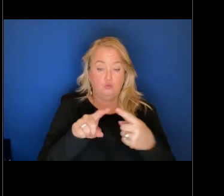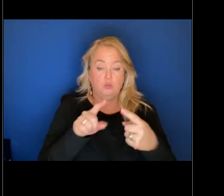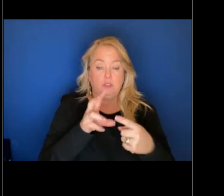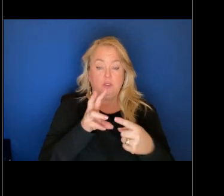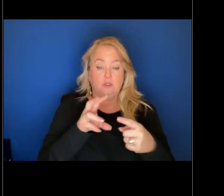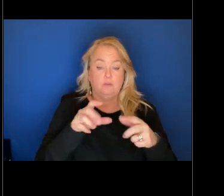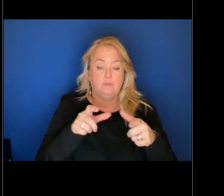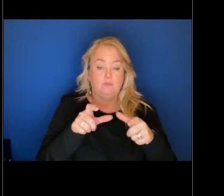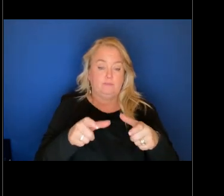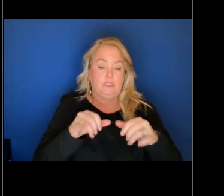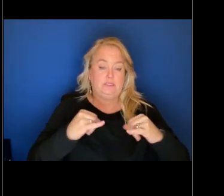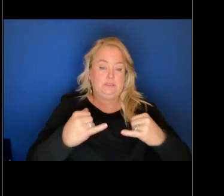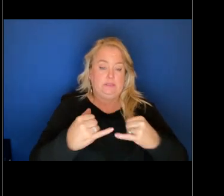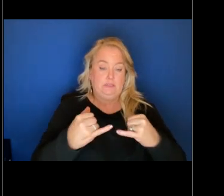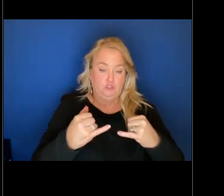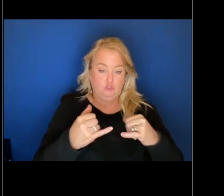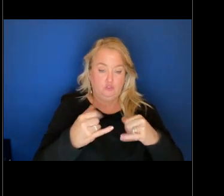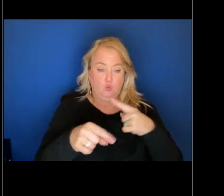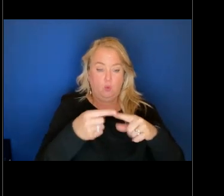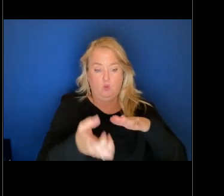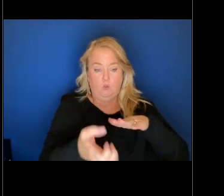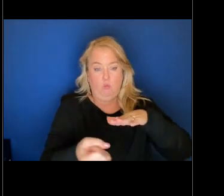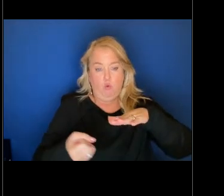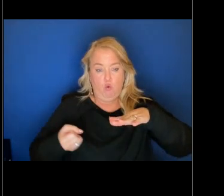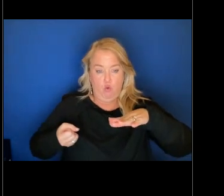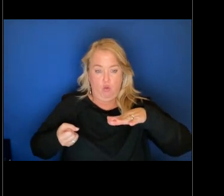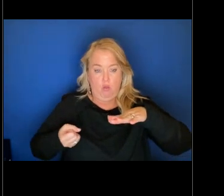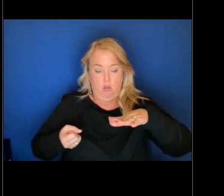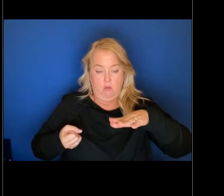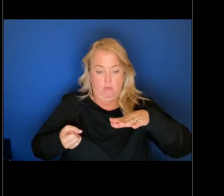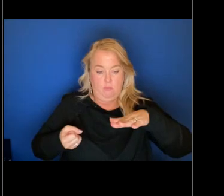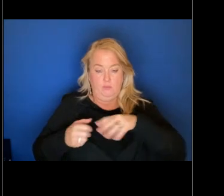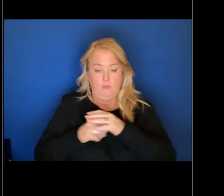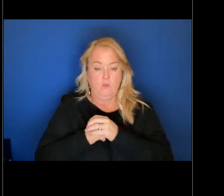dishwasher racks when pulled out of the dishwasher.